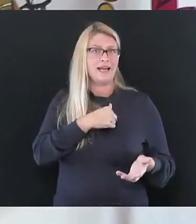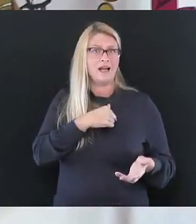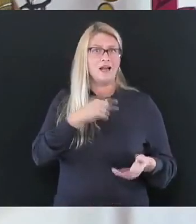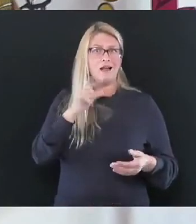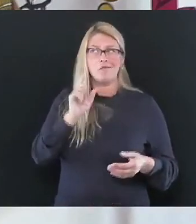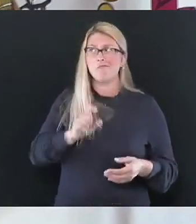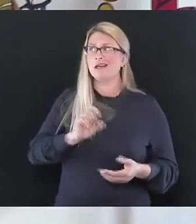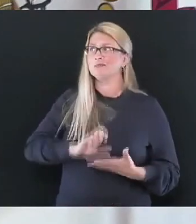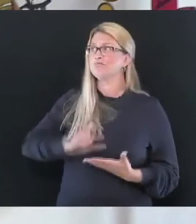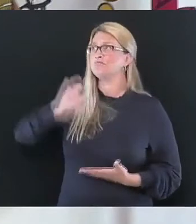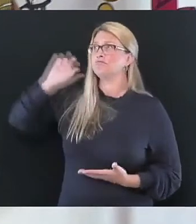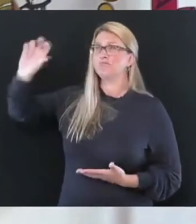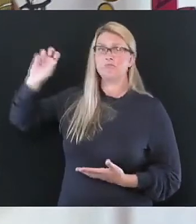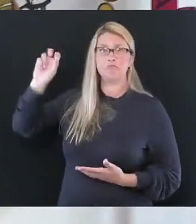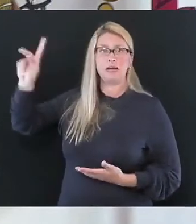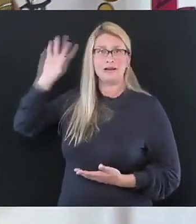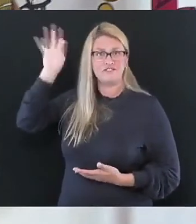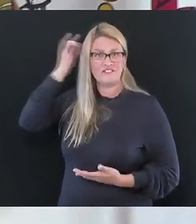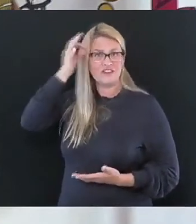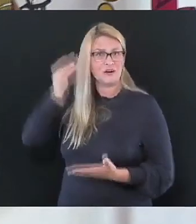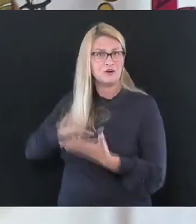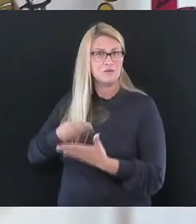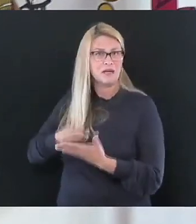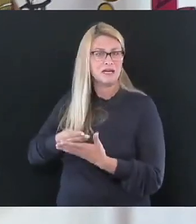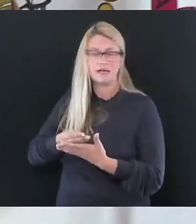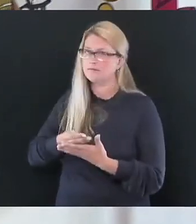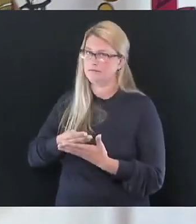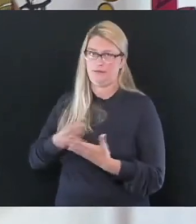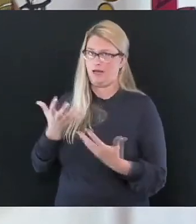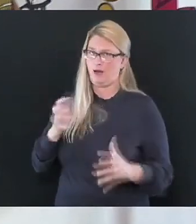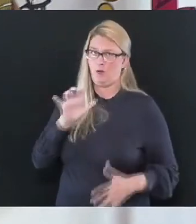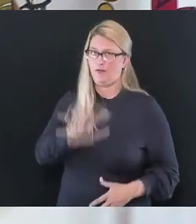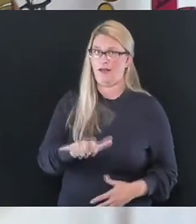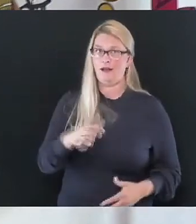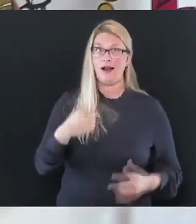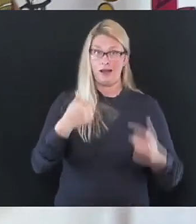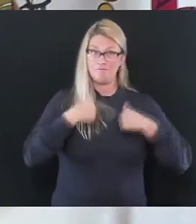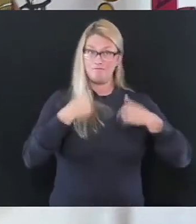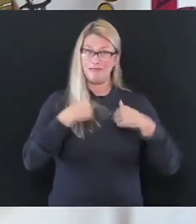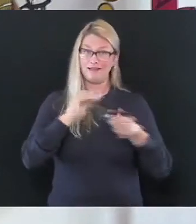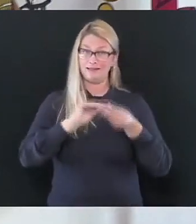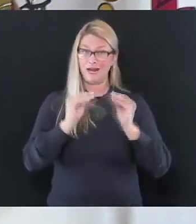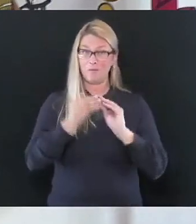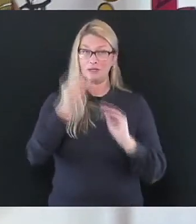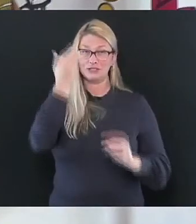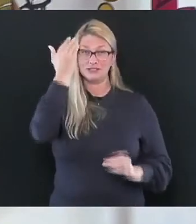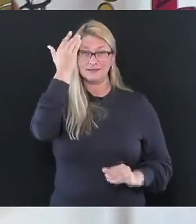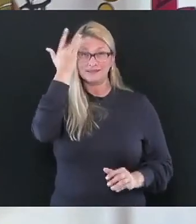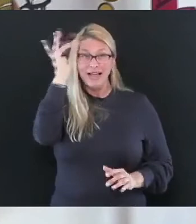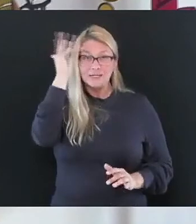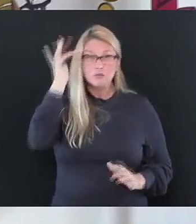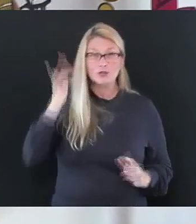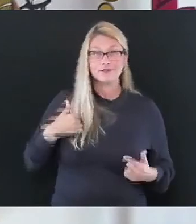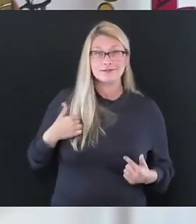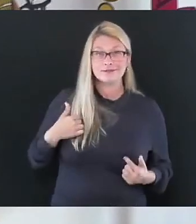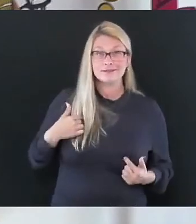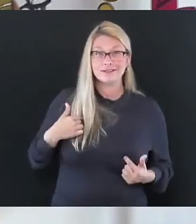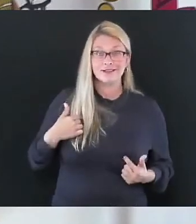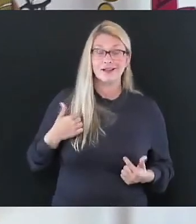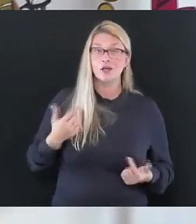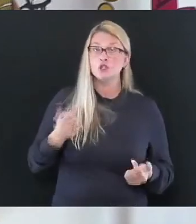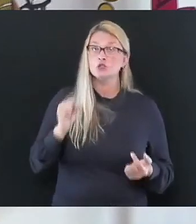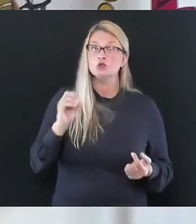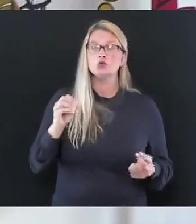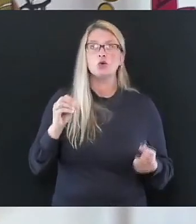federal government. No way, no way. Now look, I'm a numbers guy. Now in this, what happened is this, is